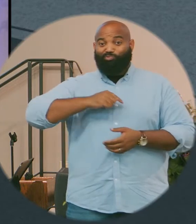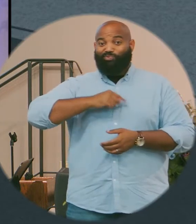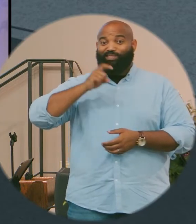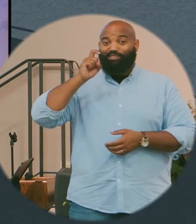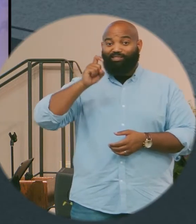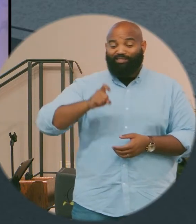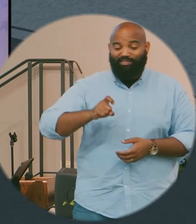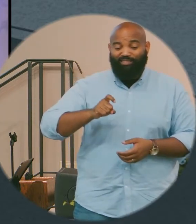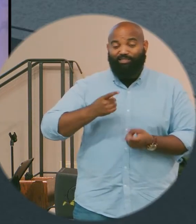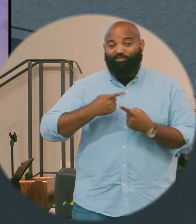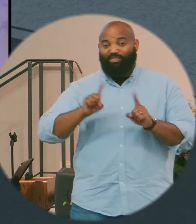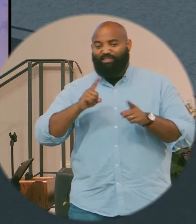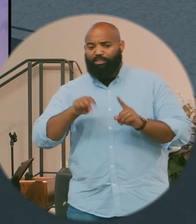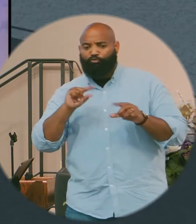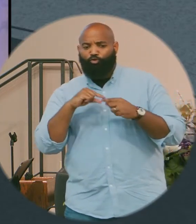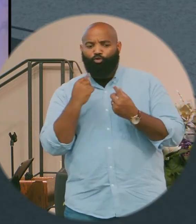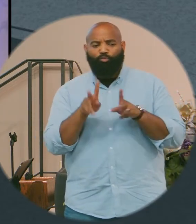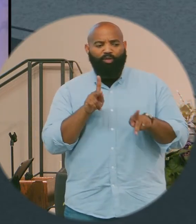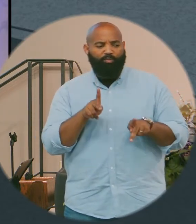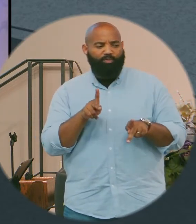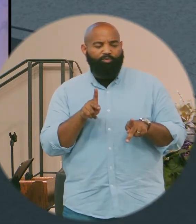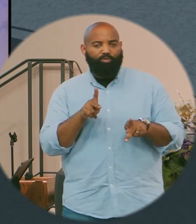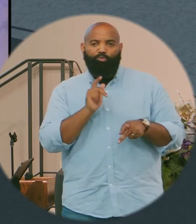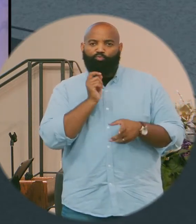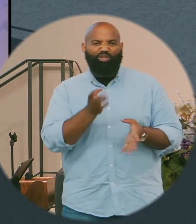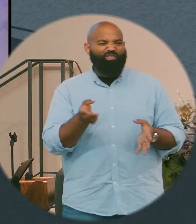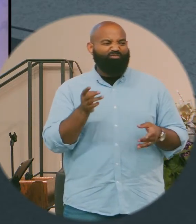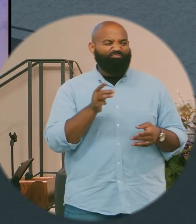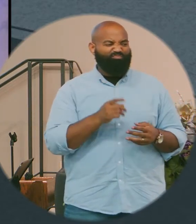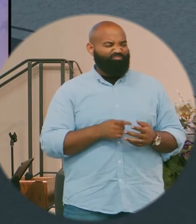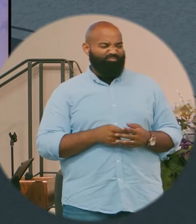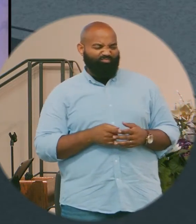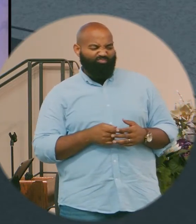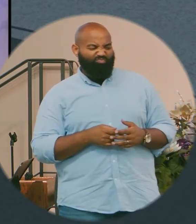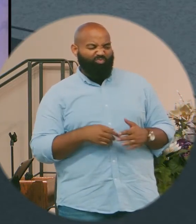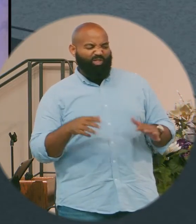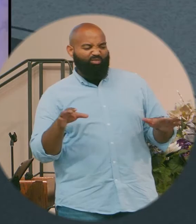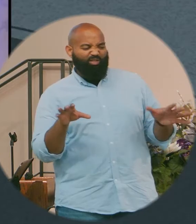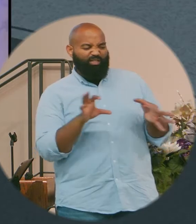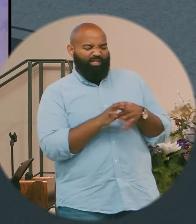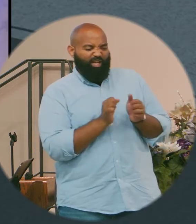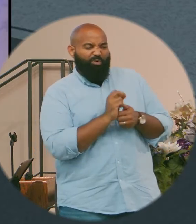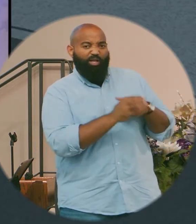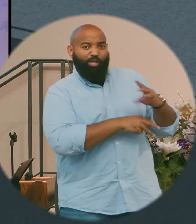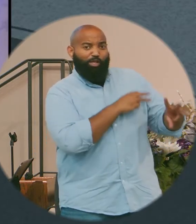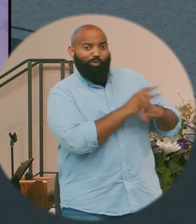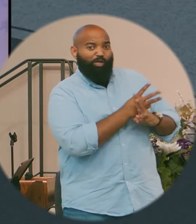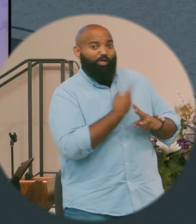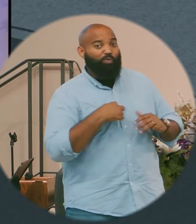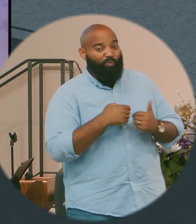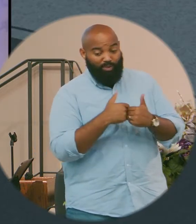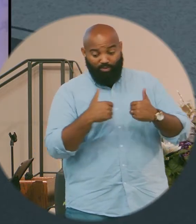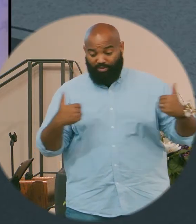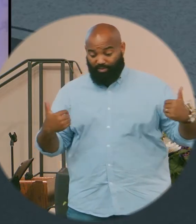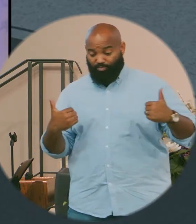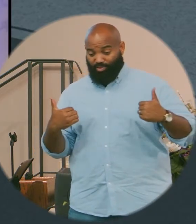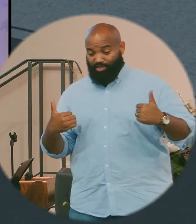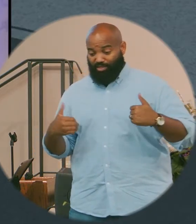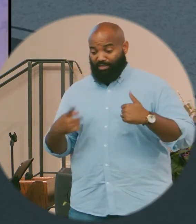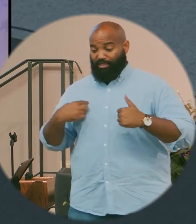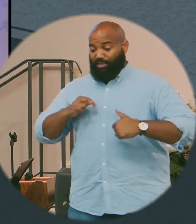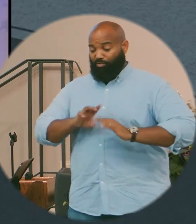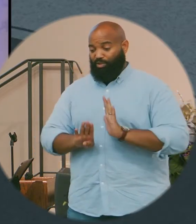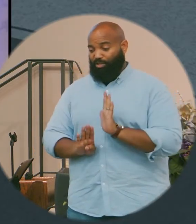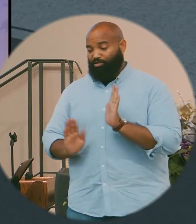to be a peculiar nation. We're supposed to be different. We're supposed to be building while everything else is closing